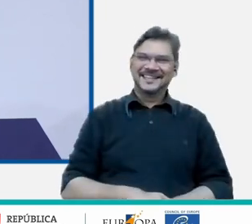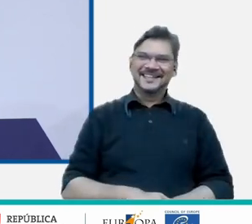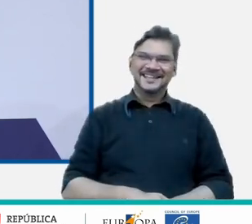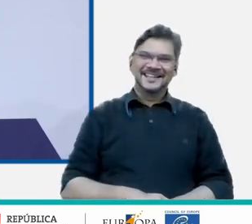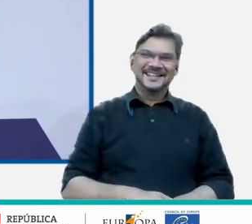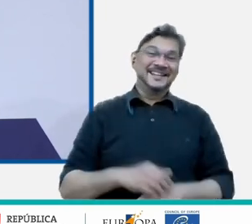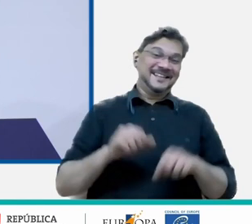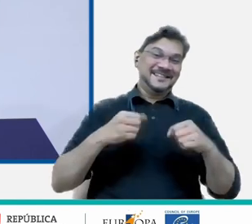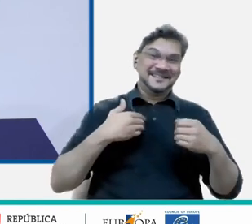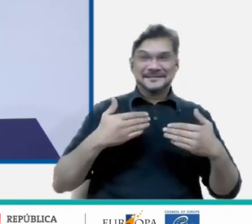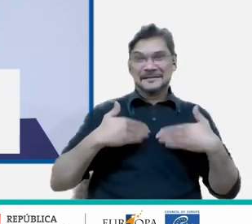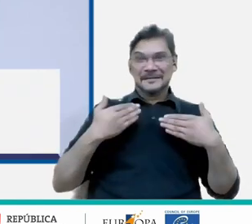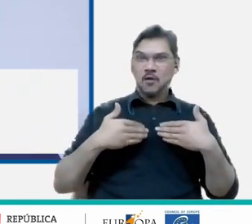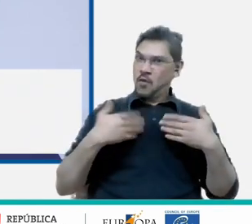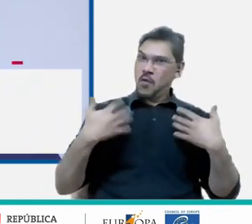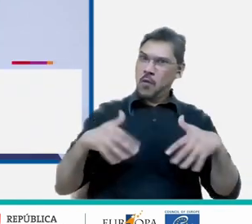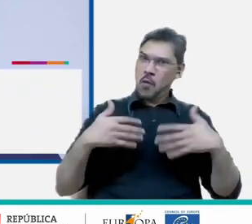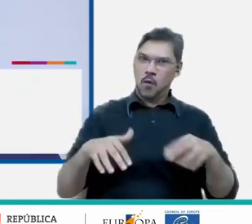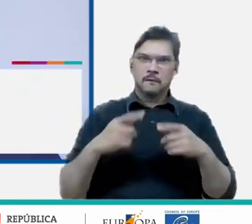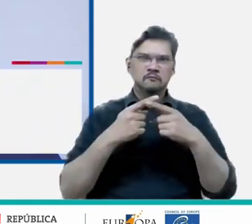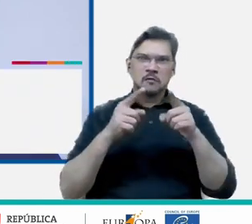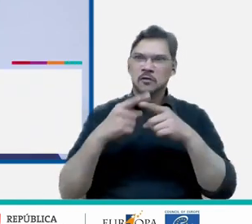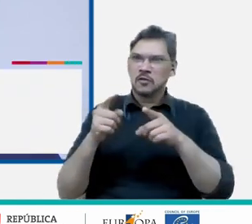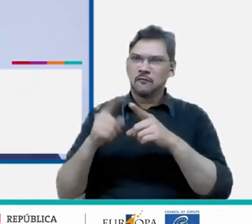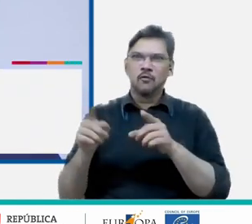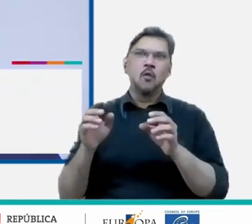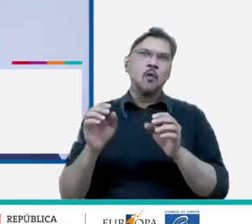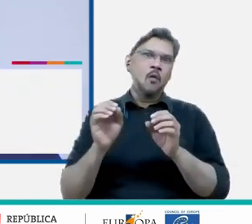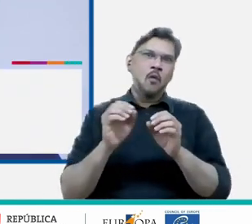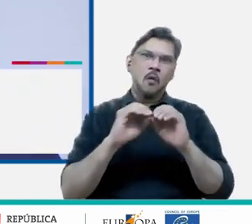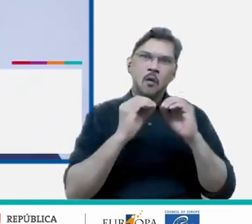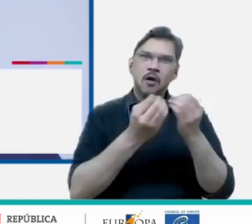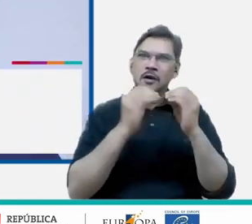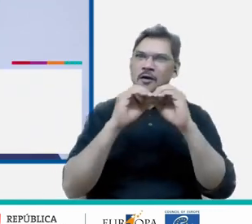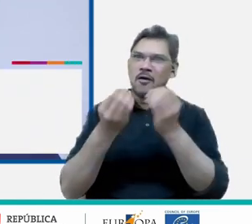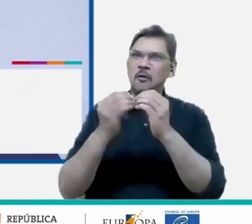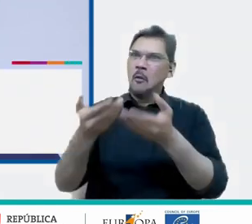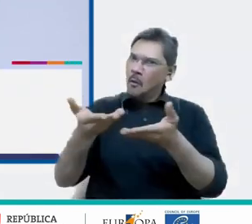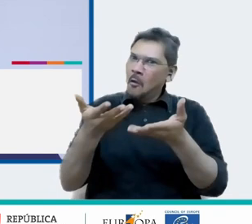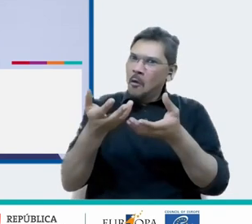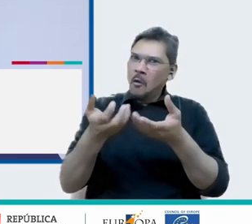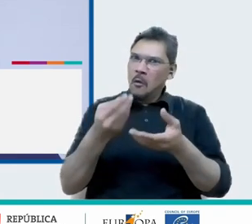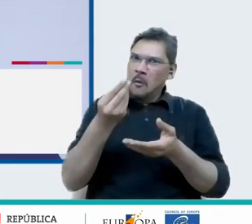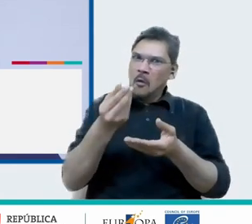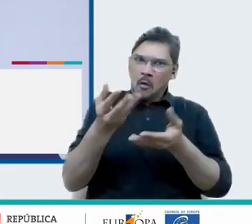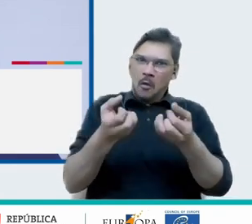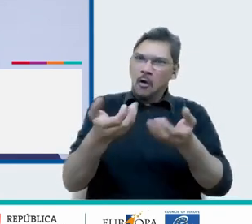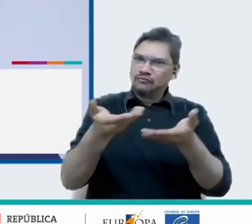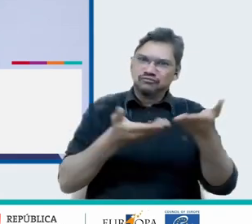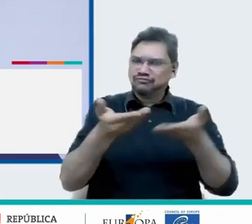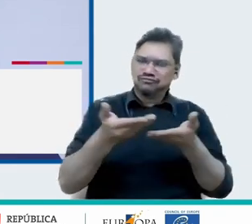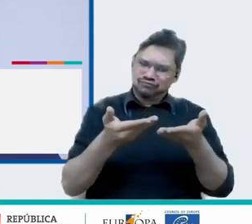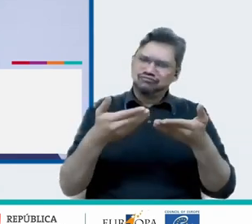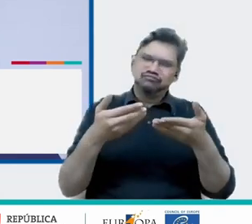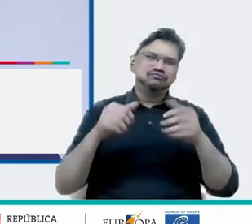to see so many organizations gather to offer finance service to the cities. We really need it. So we will now